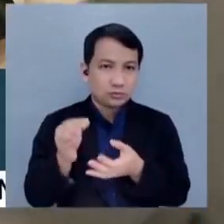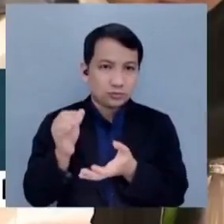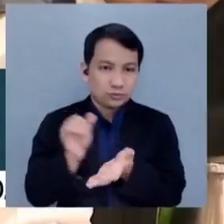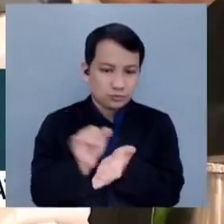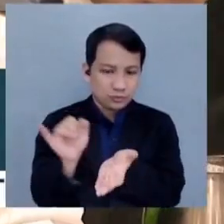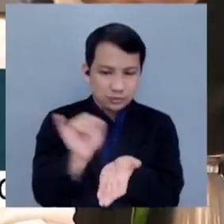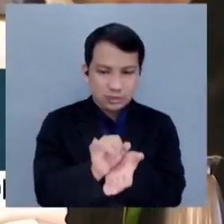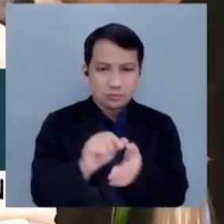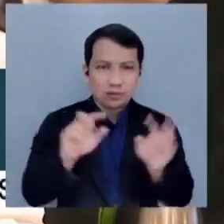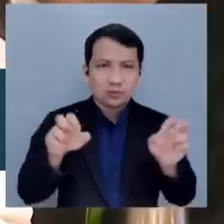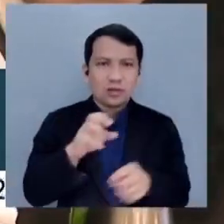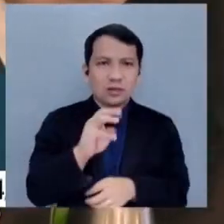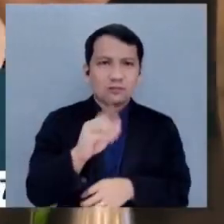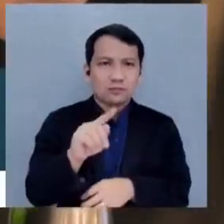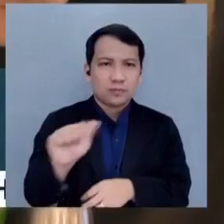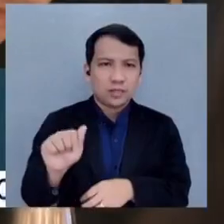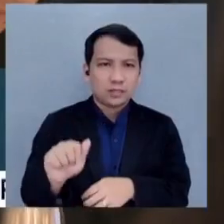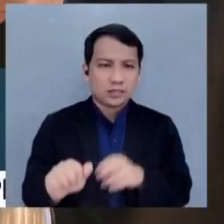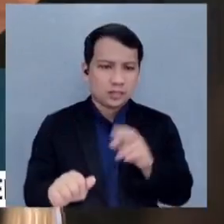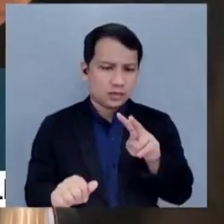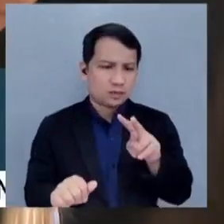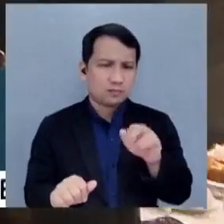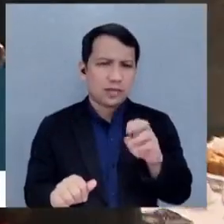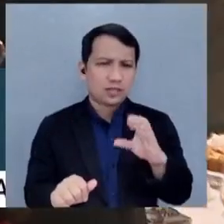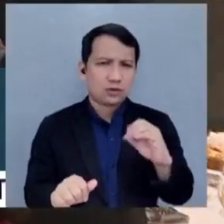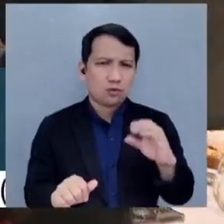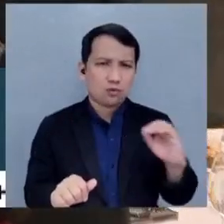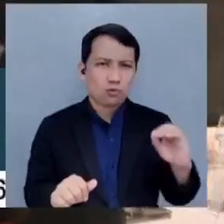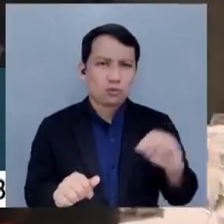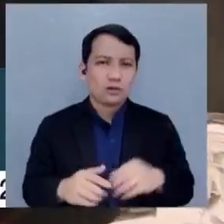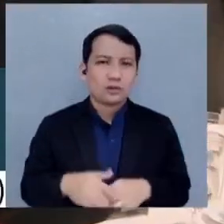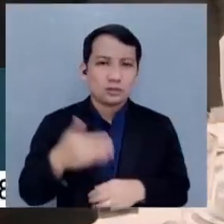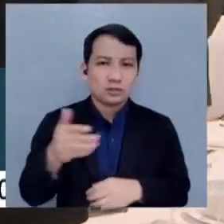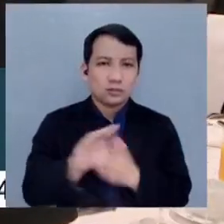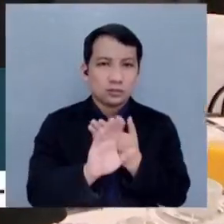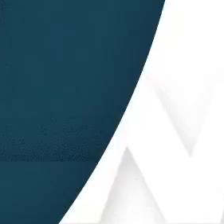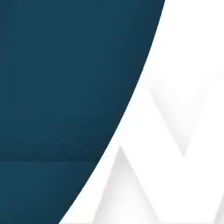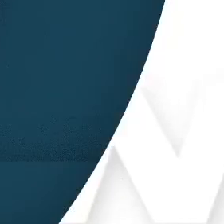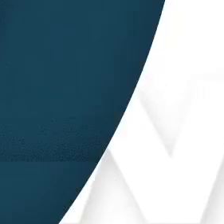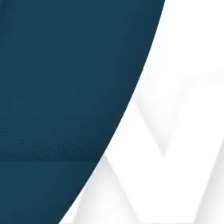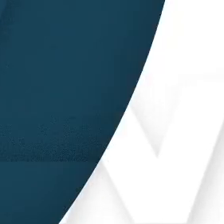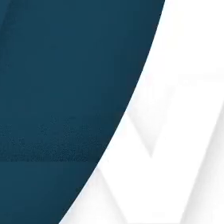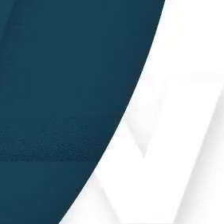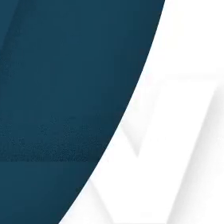Meta and Vita Coco. Jackie Pascual, ABS-CBN News.